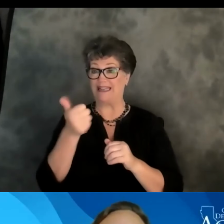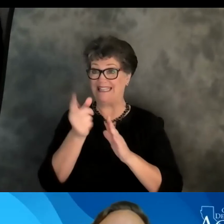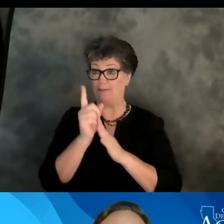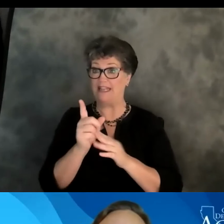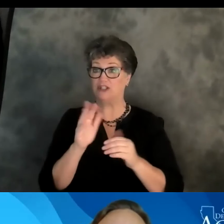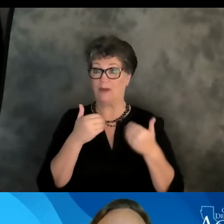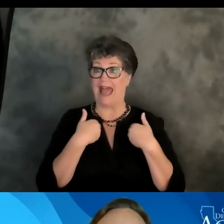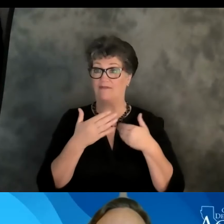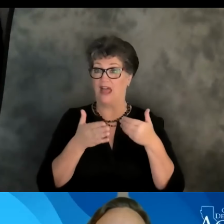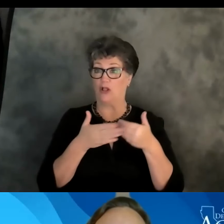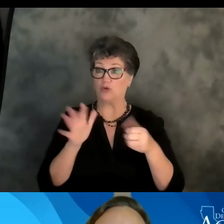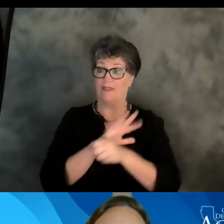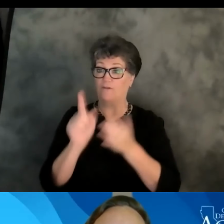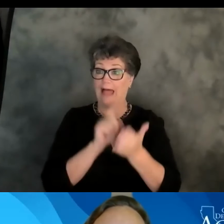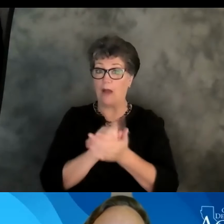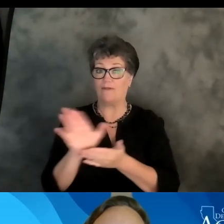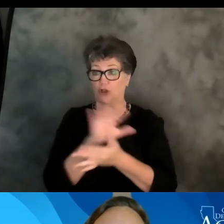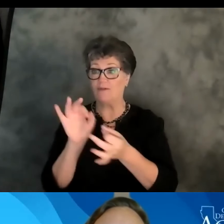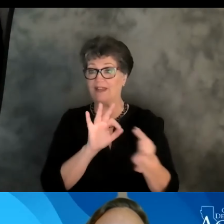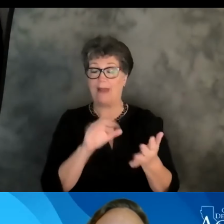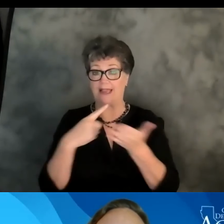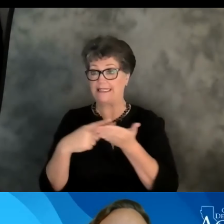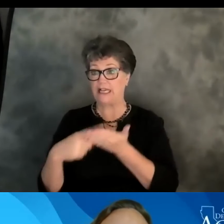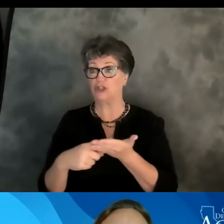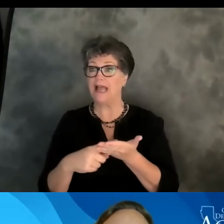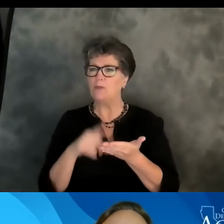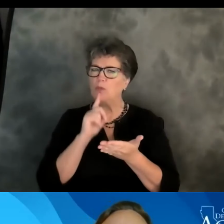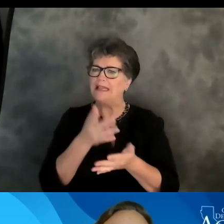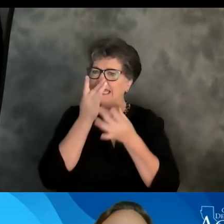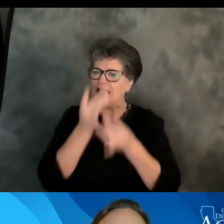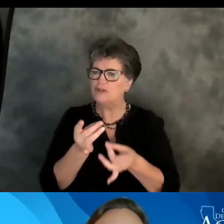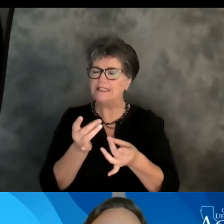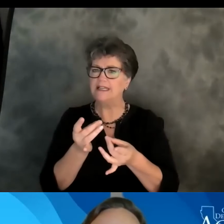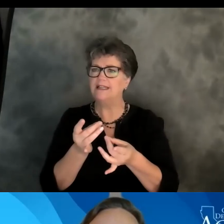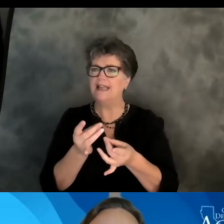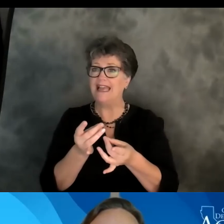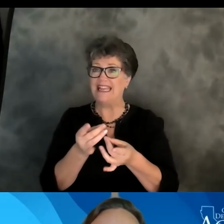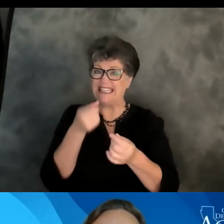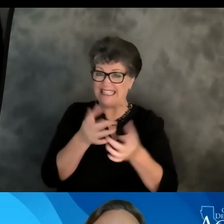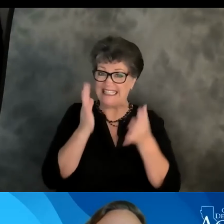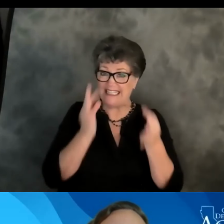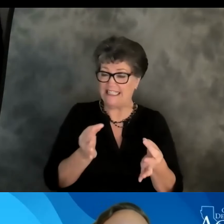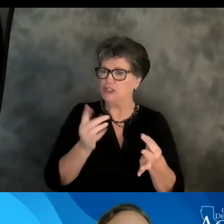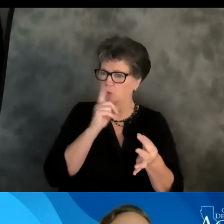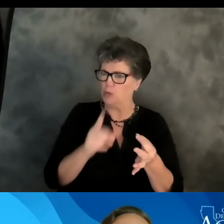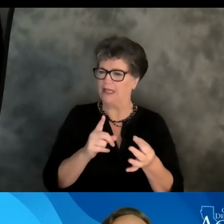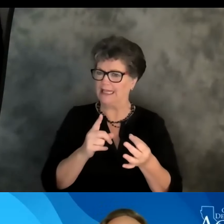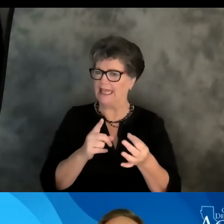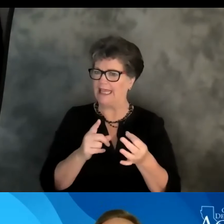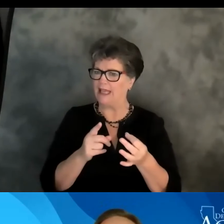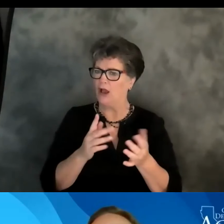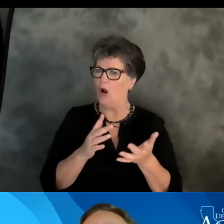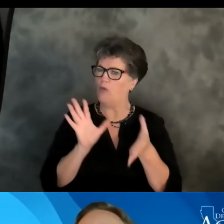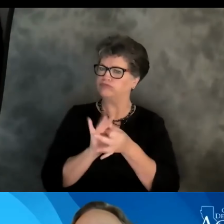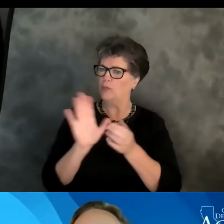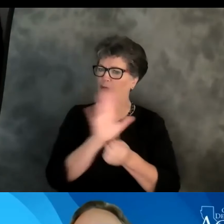have that close to full hour for your feedback on discussion. And we're really interested in, does this vision resonate with you and your community? Do